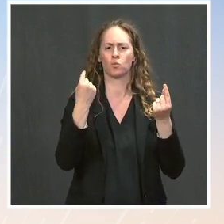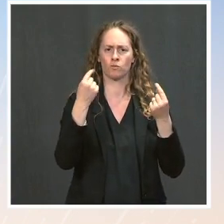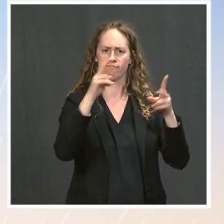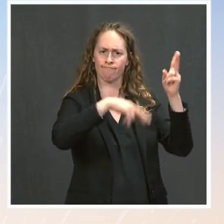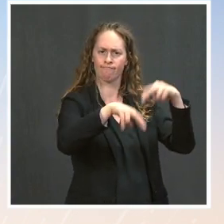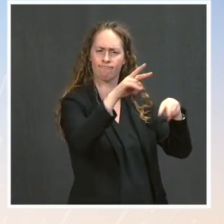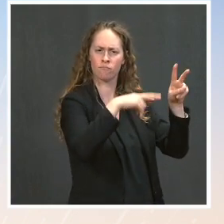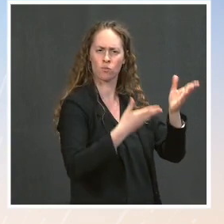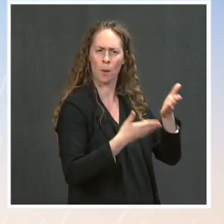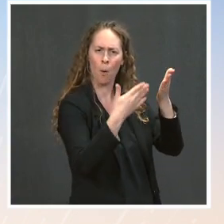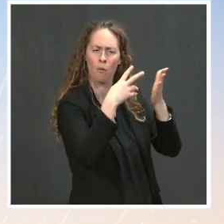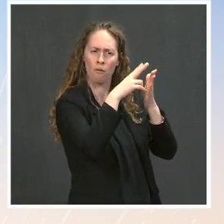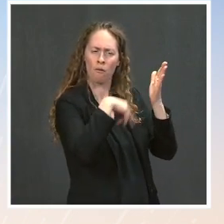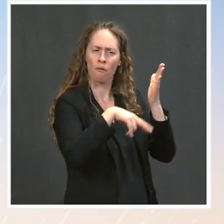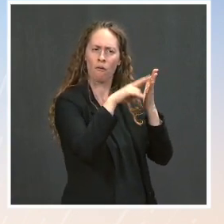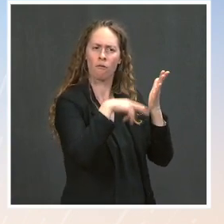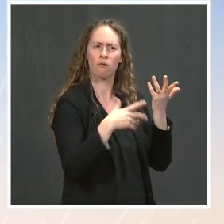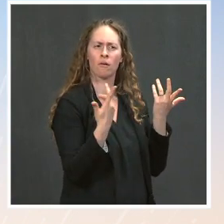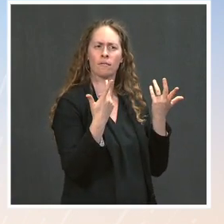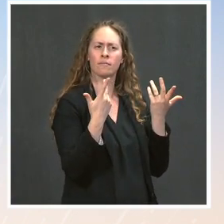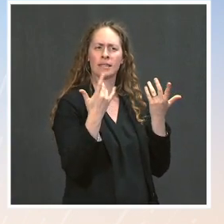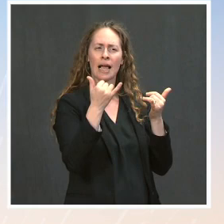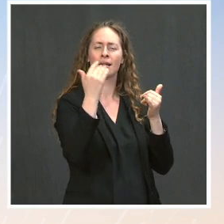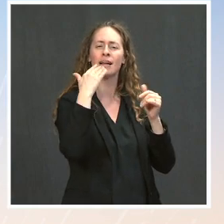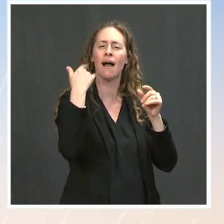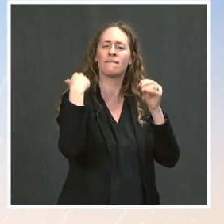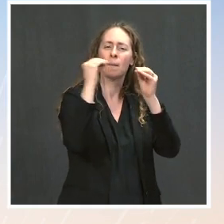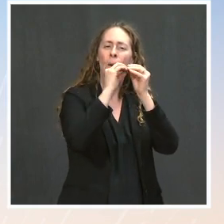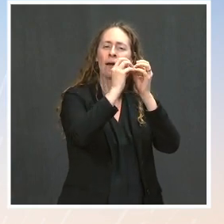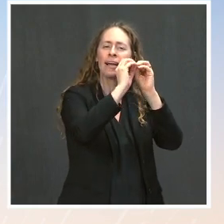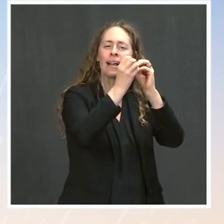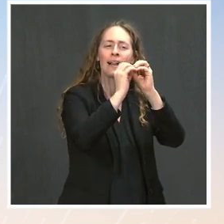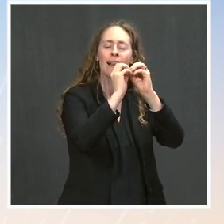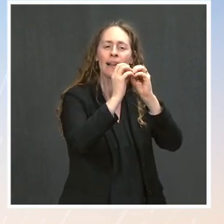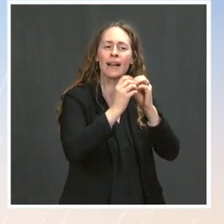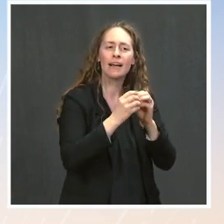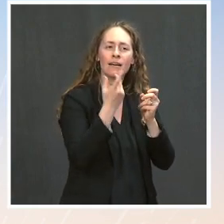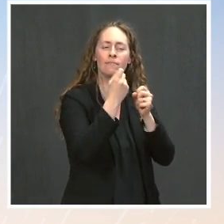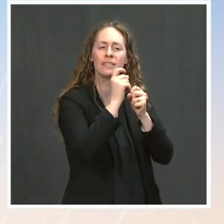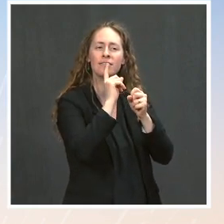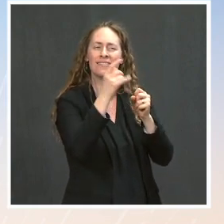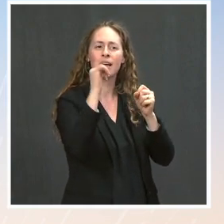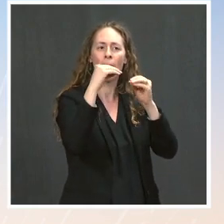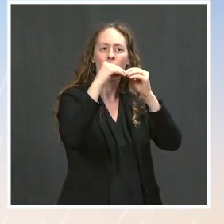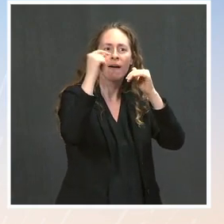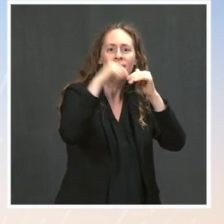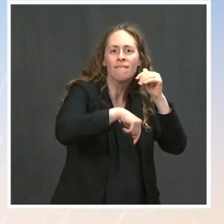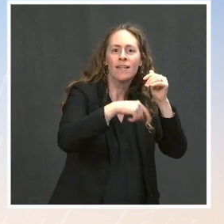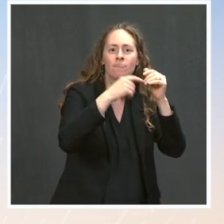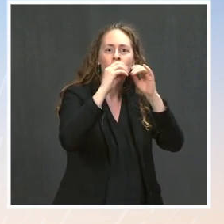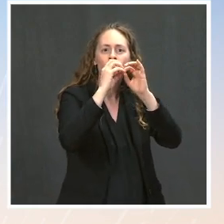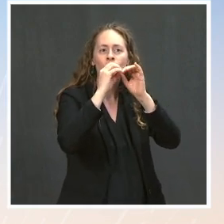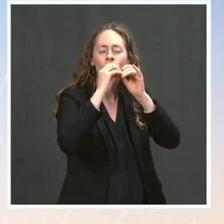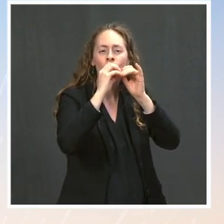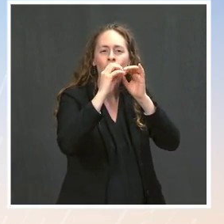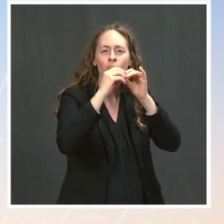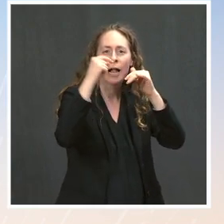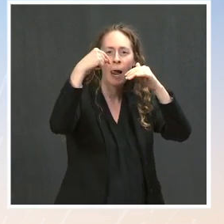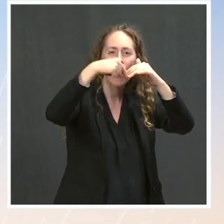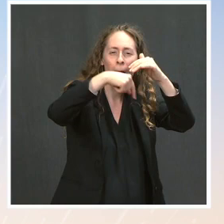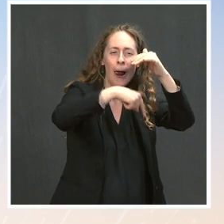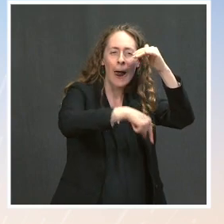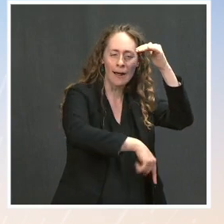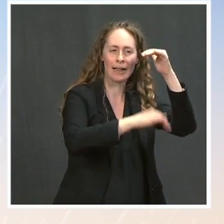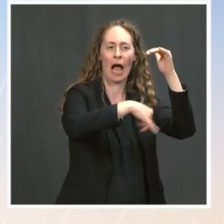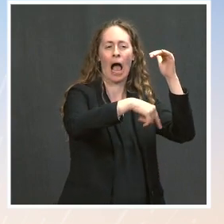there's deep in the weeds, sometimes nerdy conversations between staffers, members of Congress. We have lots of follow-up questions. I'm